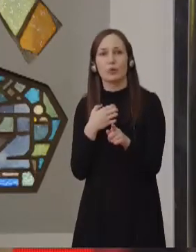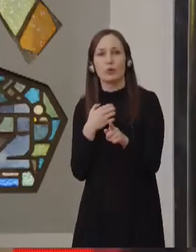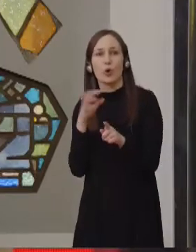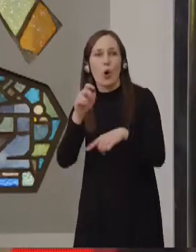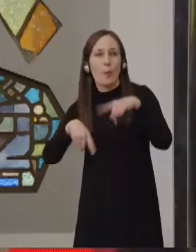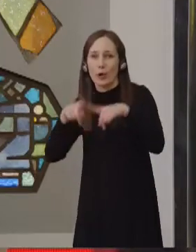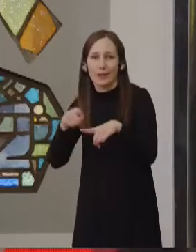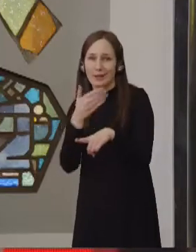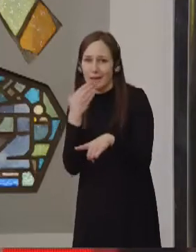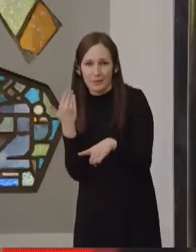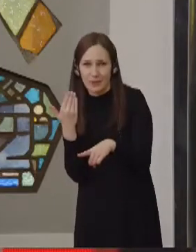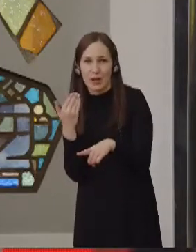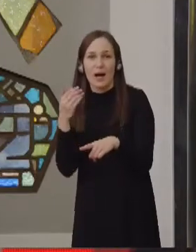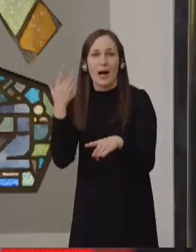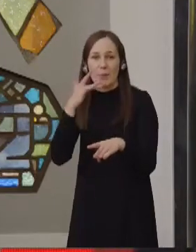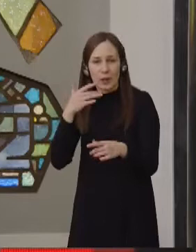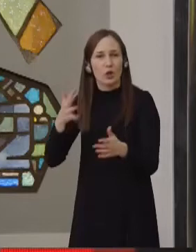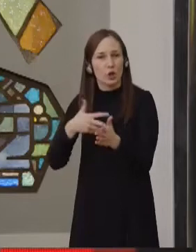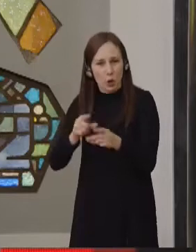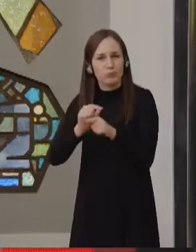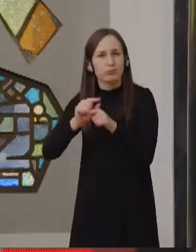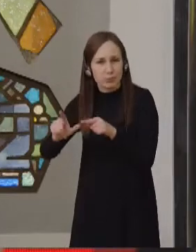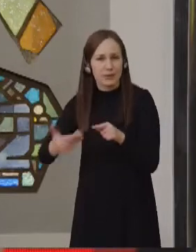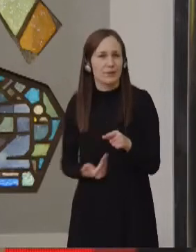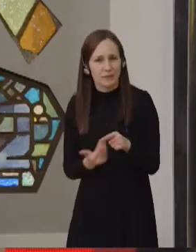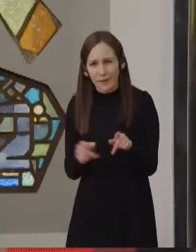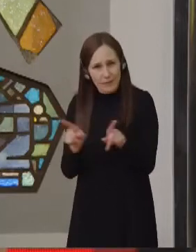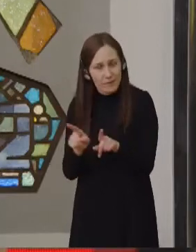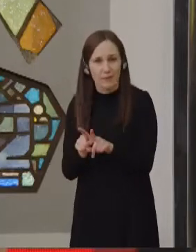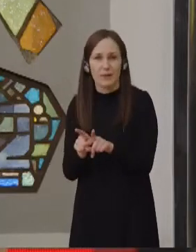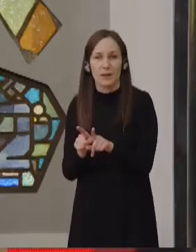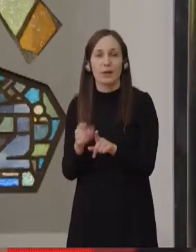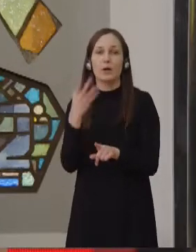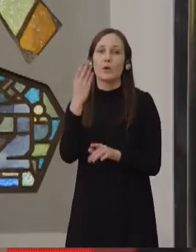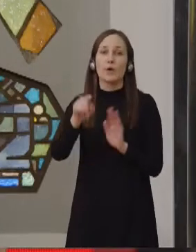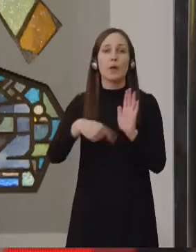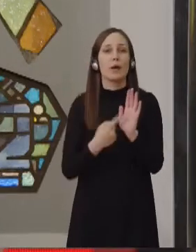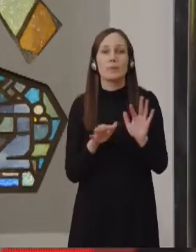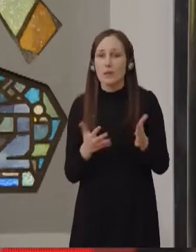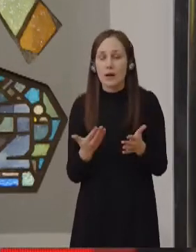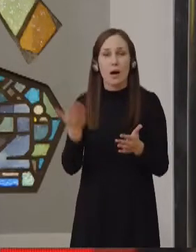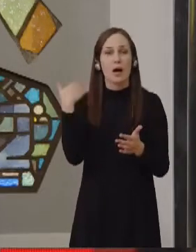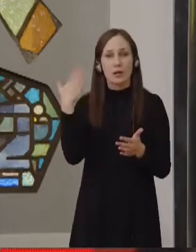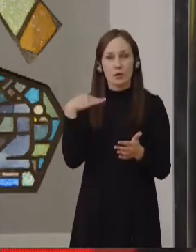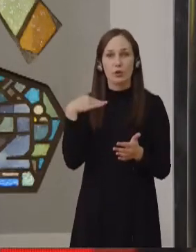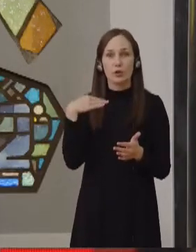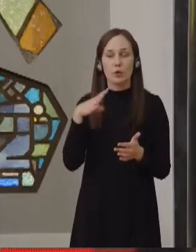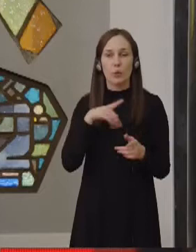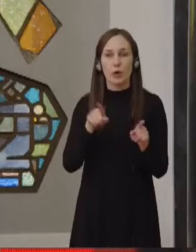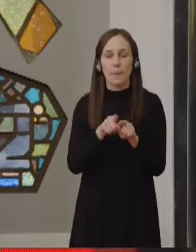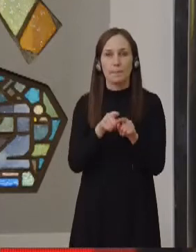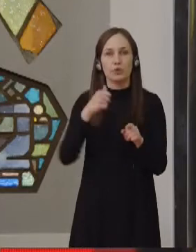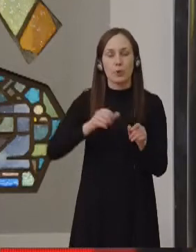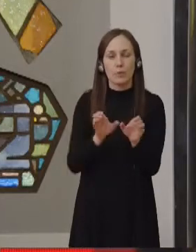on. An issue that was deliberately used to divide us lost its power and ceased to matter. And I hope the same